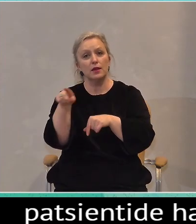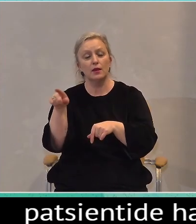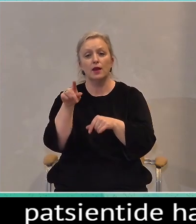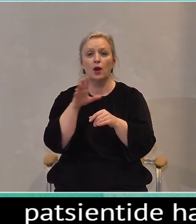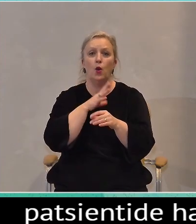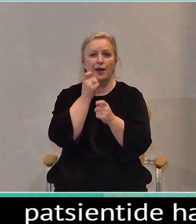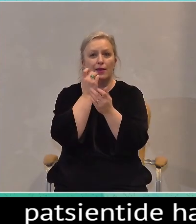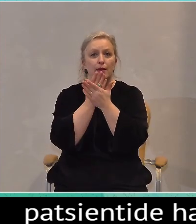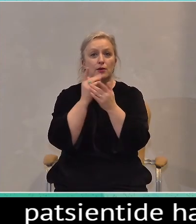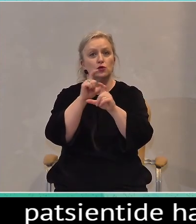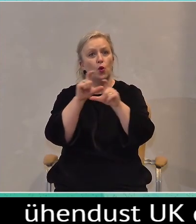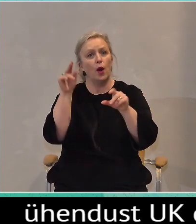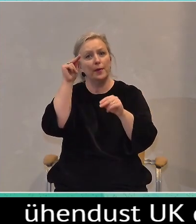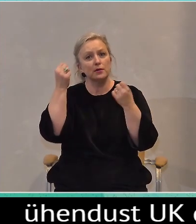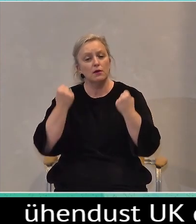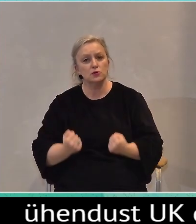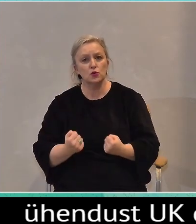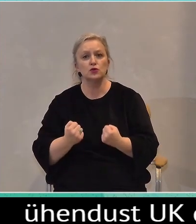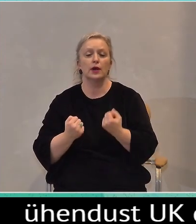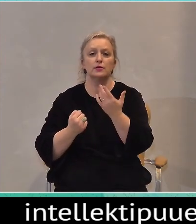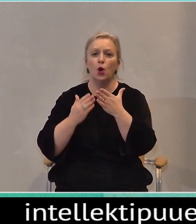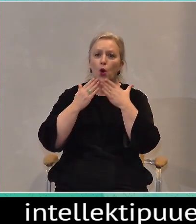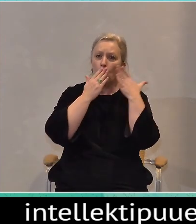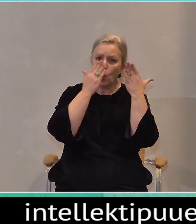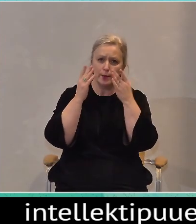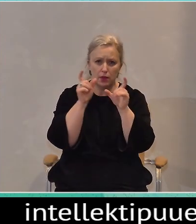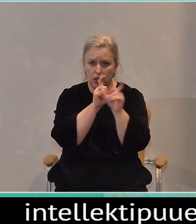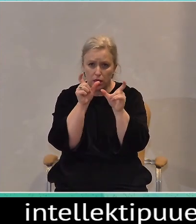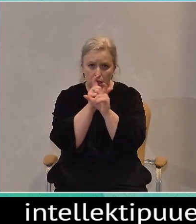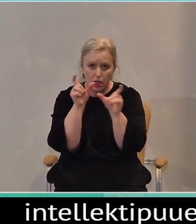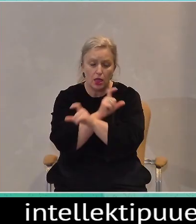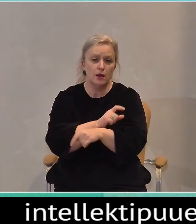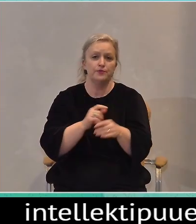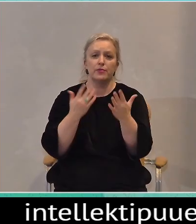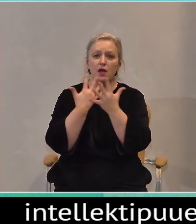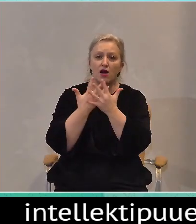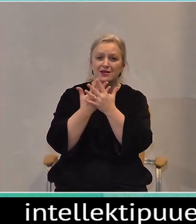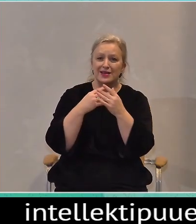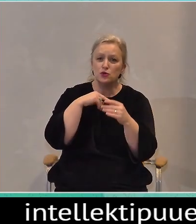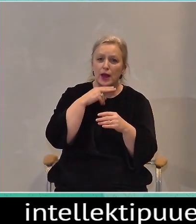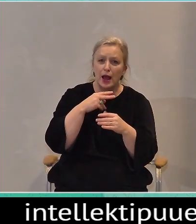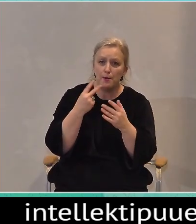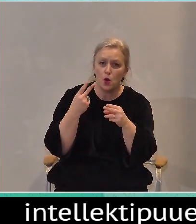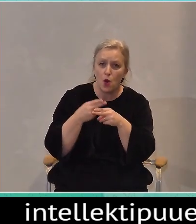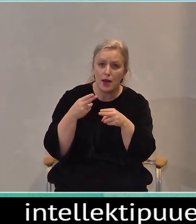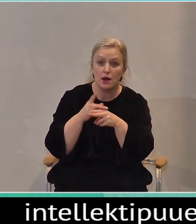intellectual disability. For example, where patients were suffering of